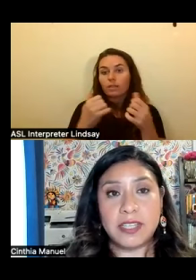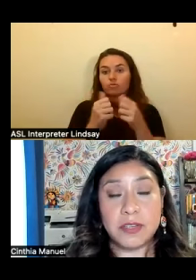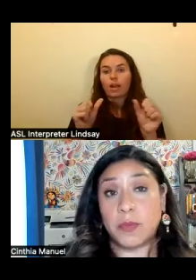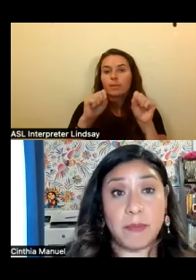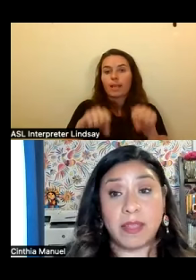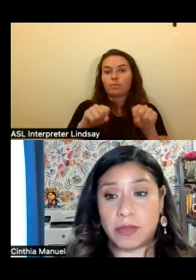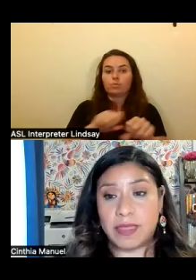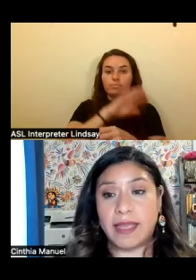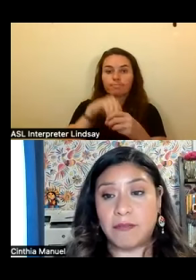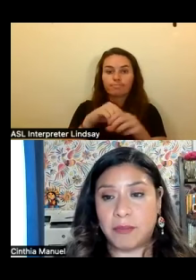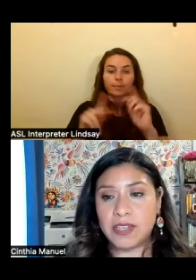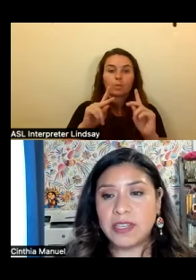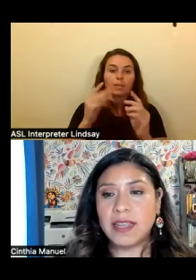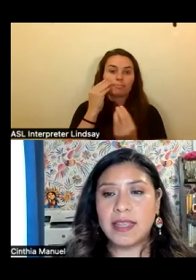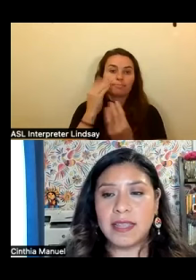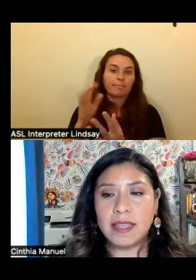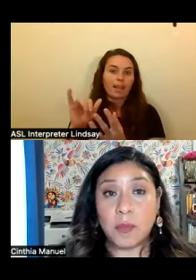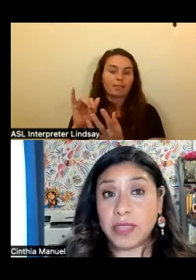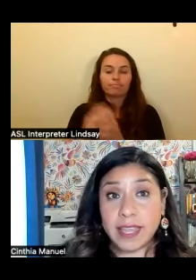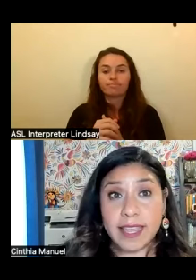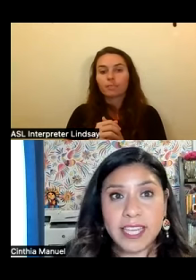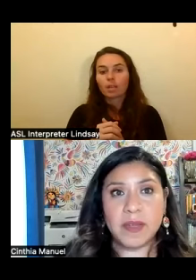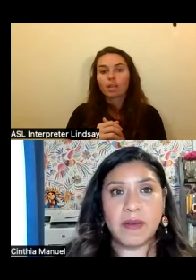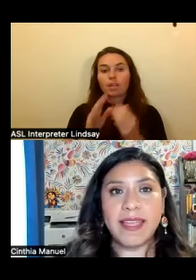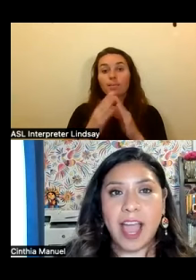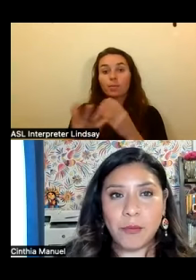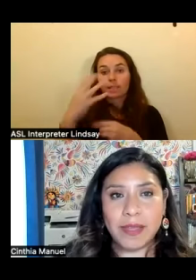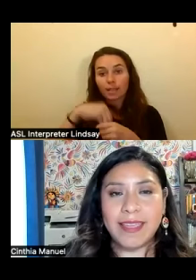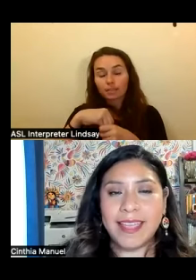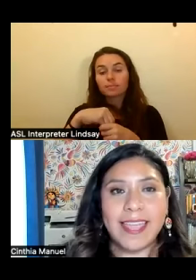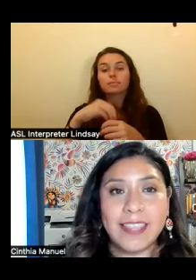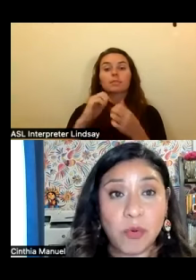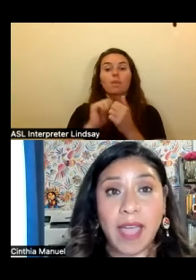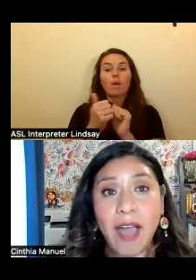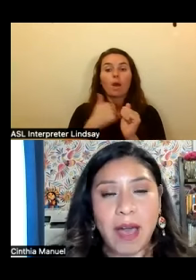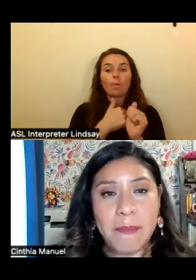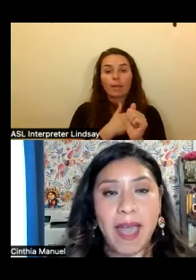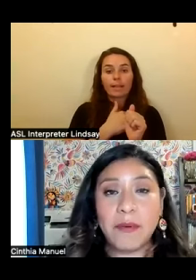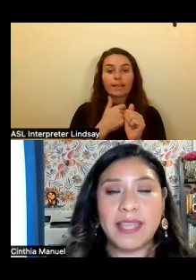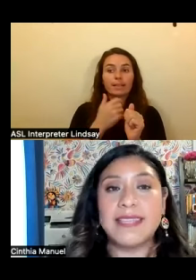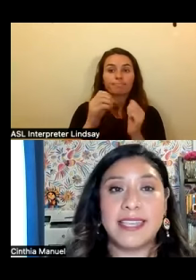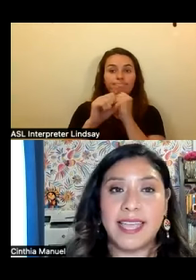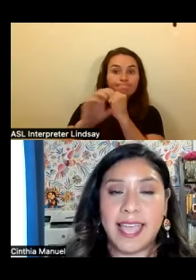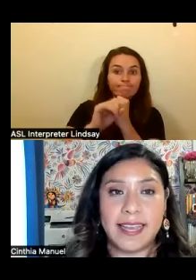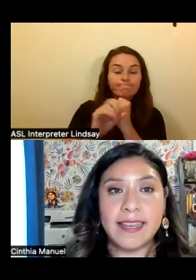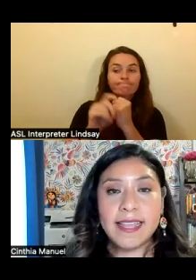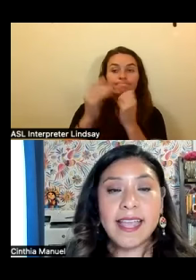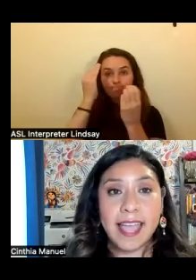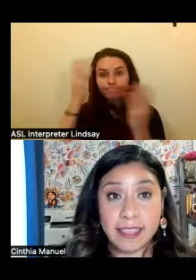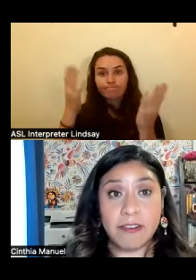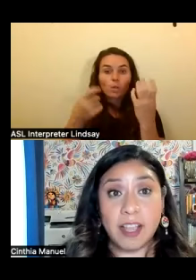engage individuals or provide them with that information? Community engagement, right? How are we getting the word out about advocacy